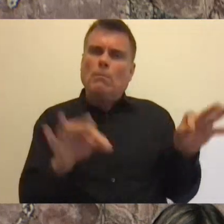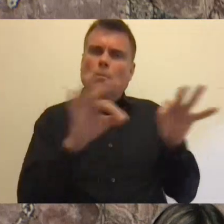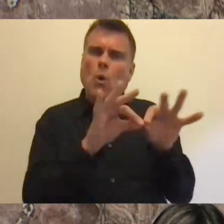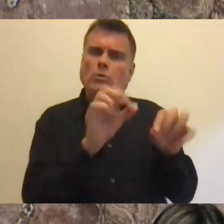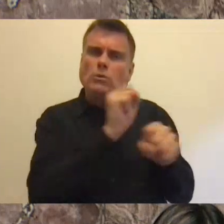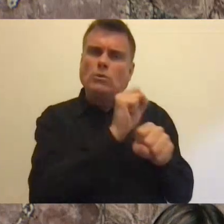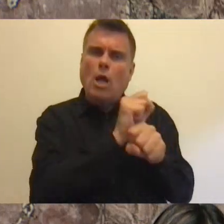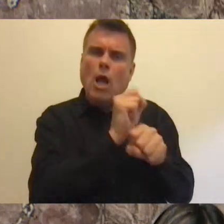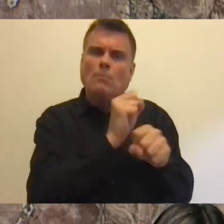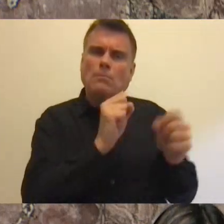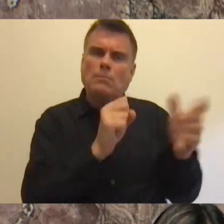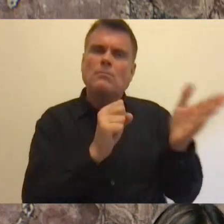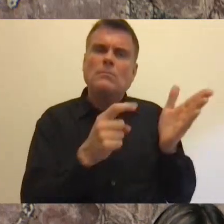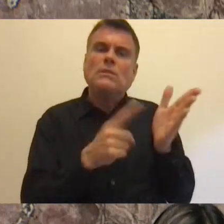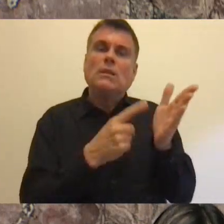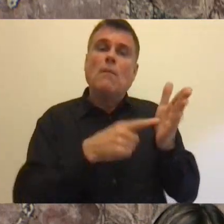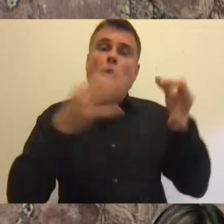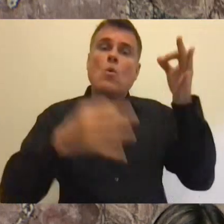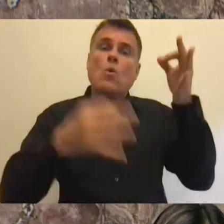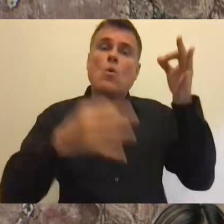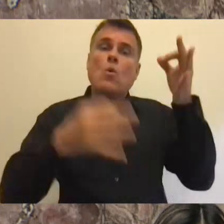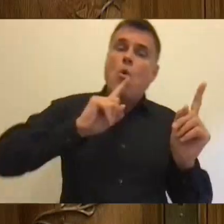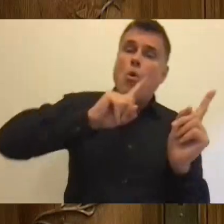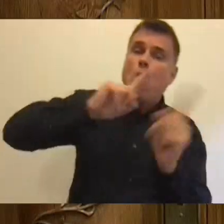activity is allowed to take place in our province.